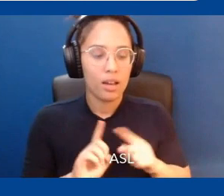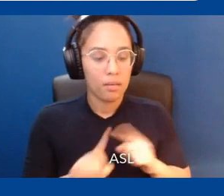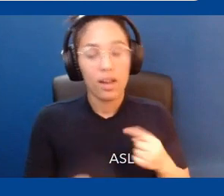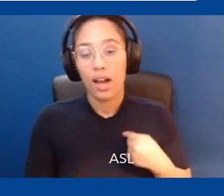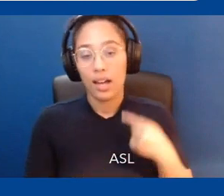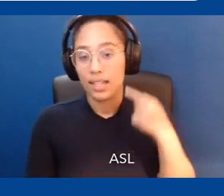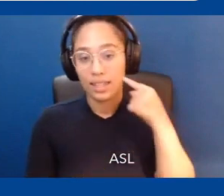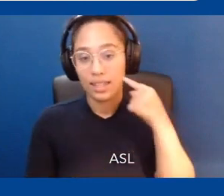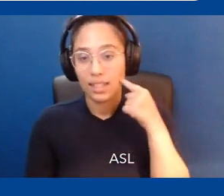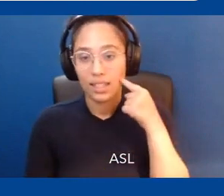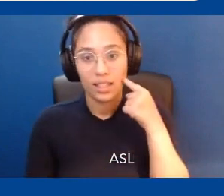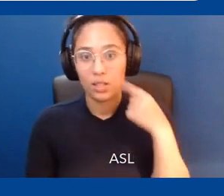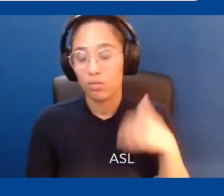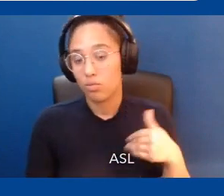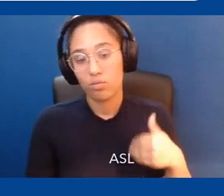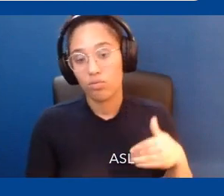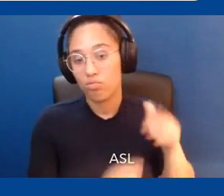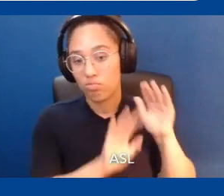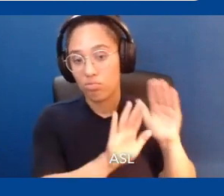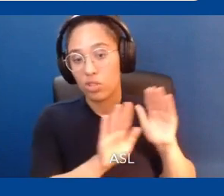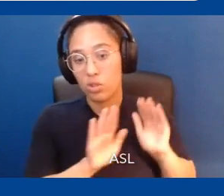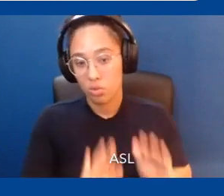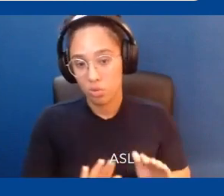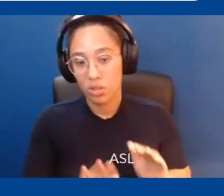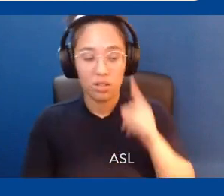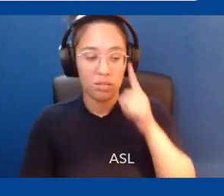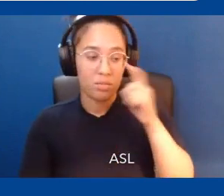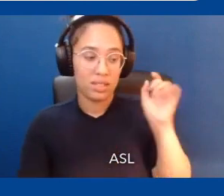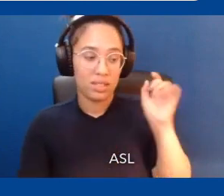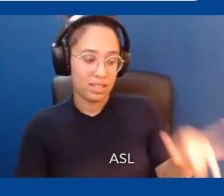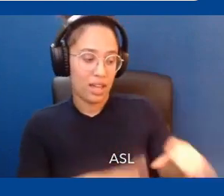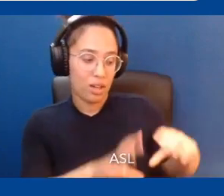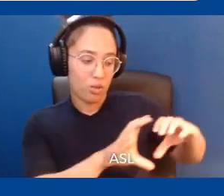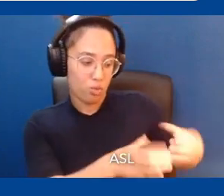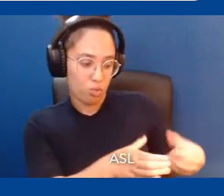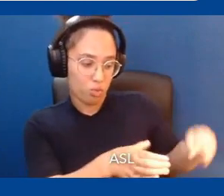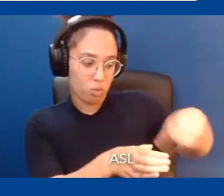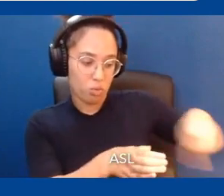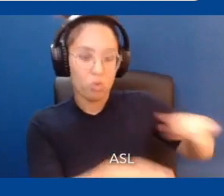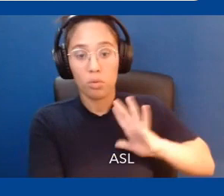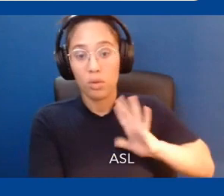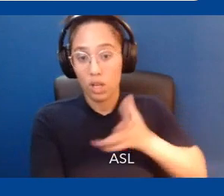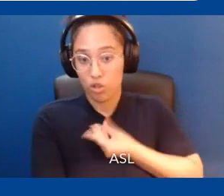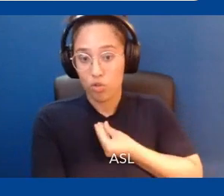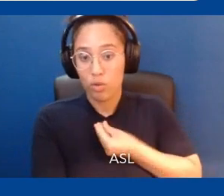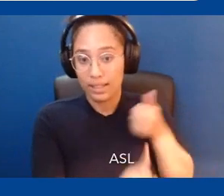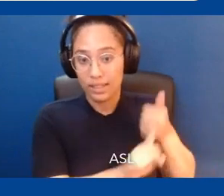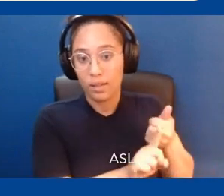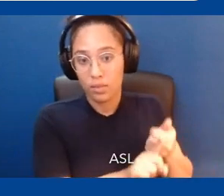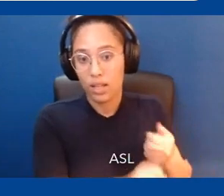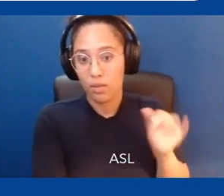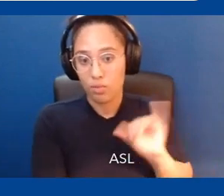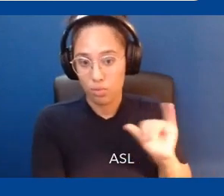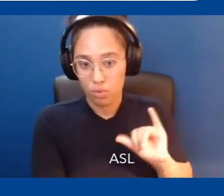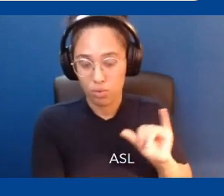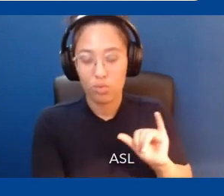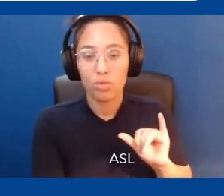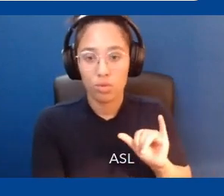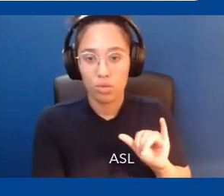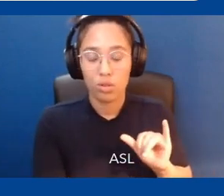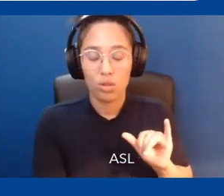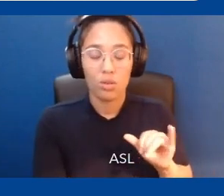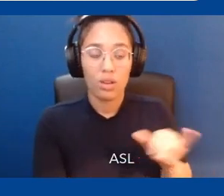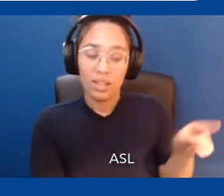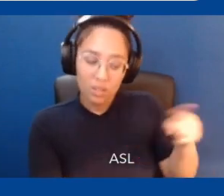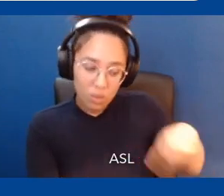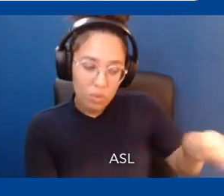they've done, first because it's a group of trans people which are organizing